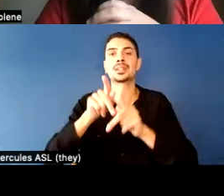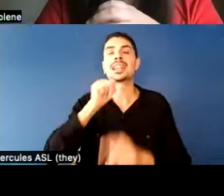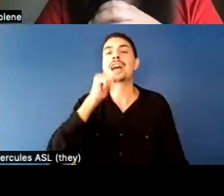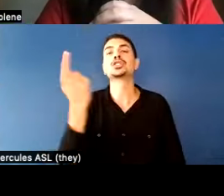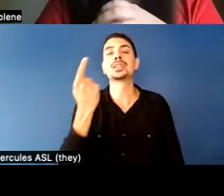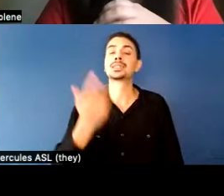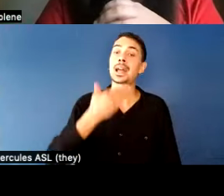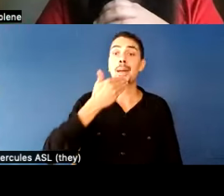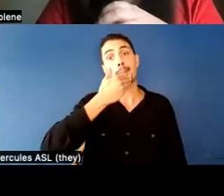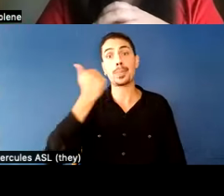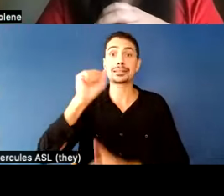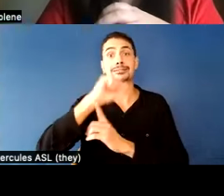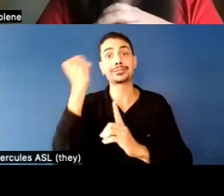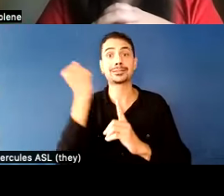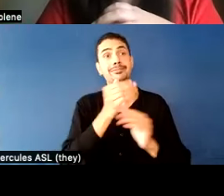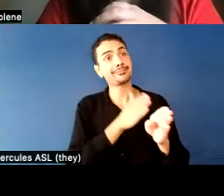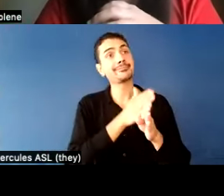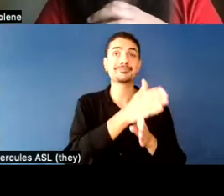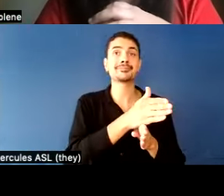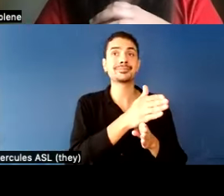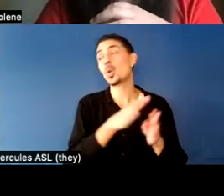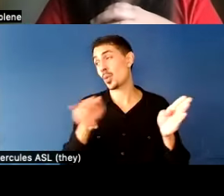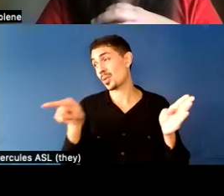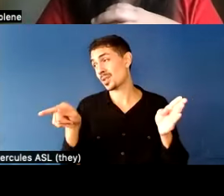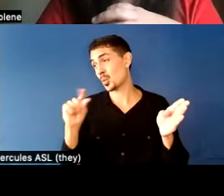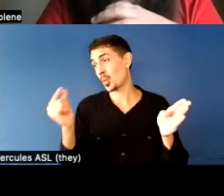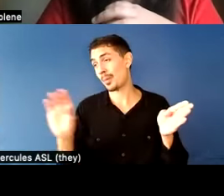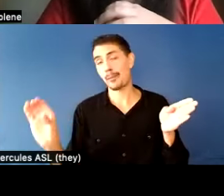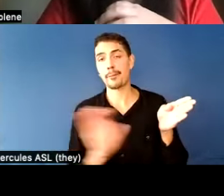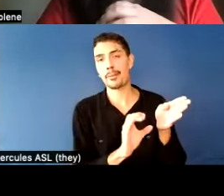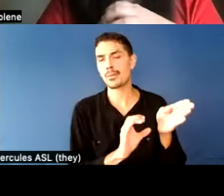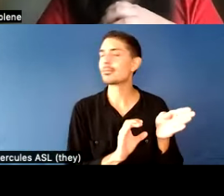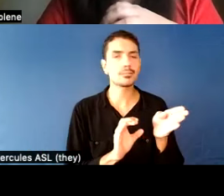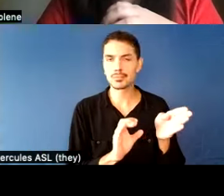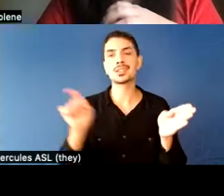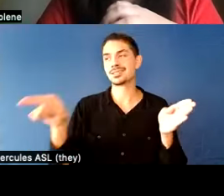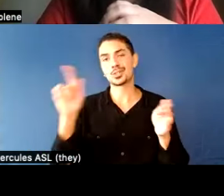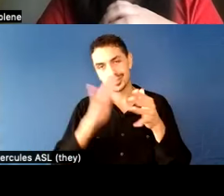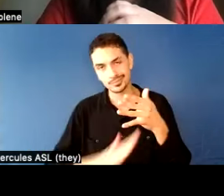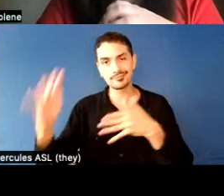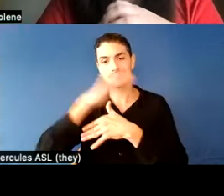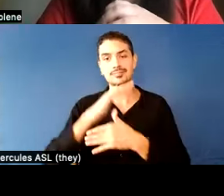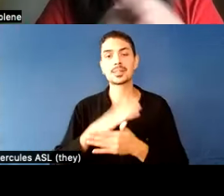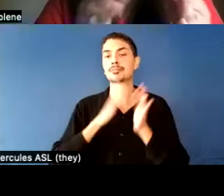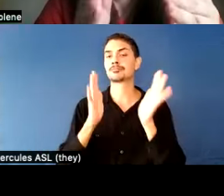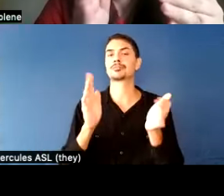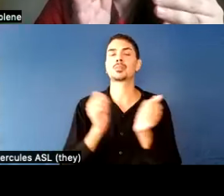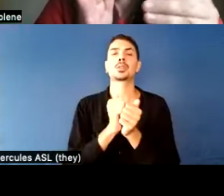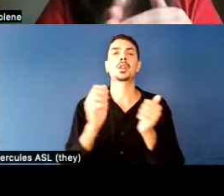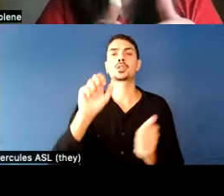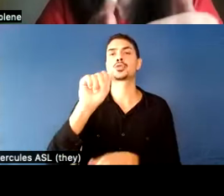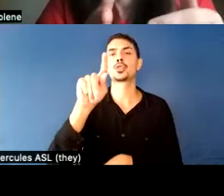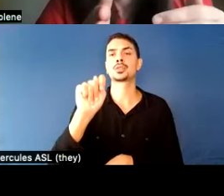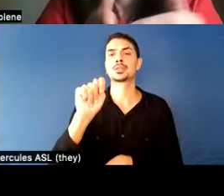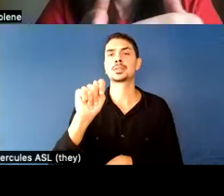scenario survivor that I've seen a lot of people do. I've talked with a lot of SARTs, and when they are picturing, when